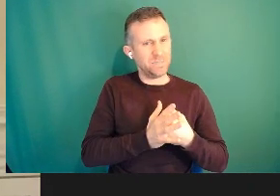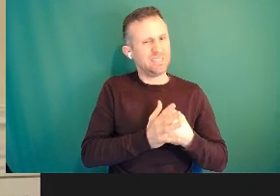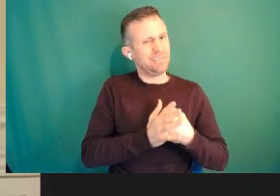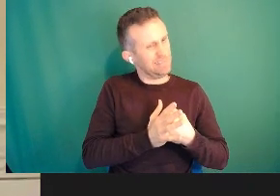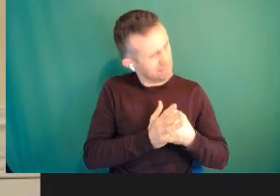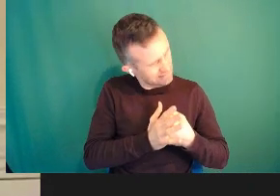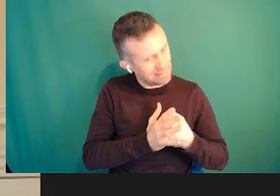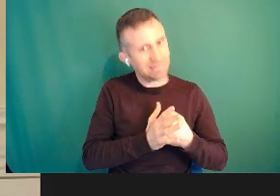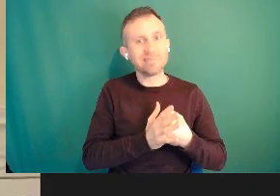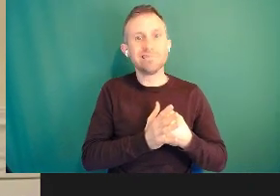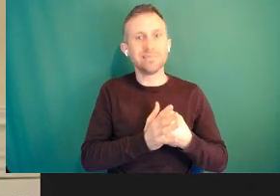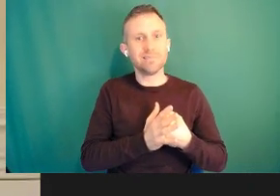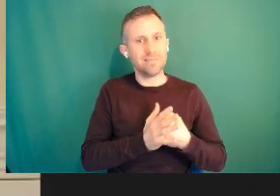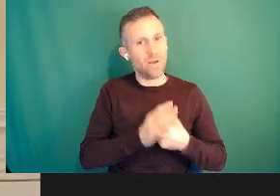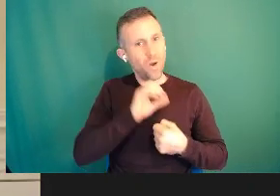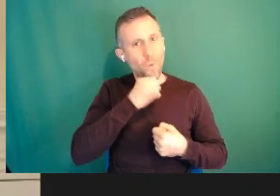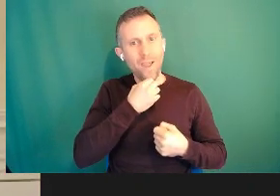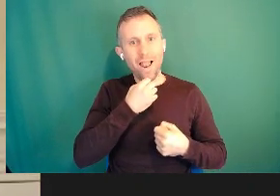and